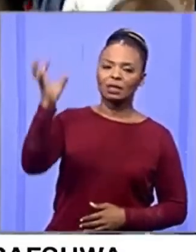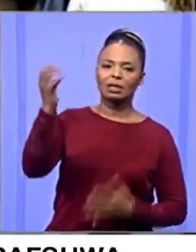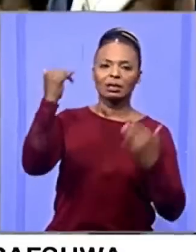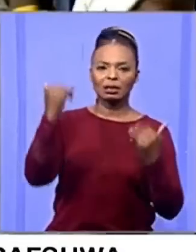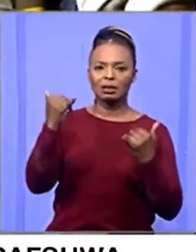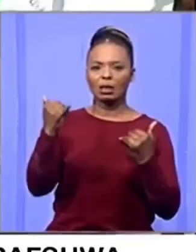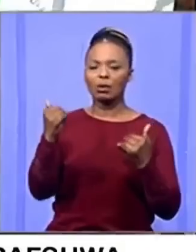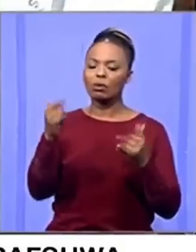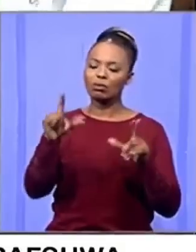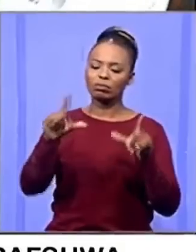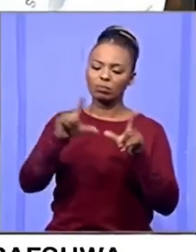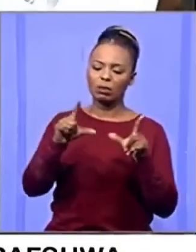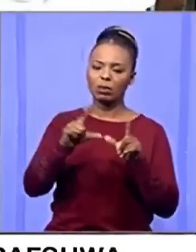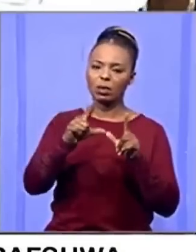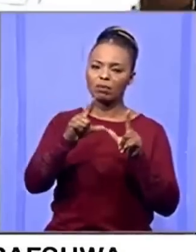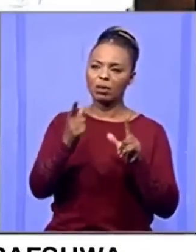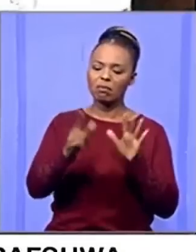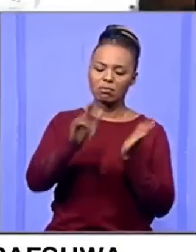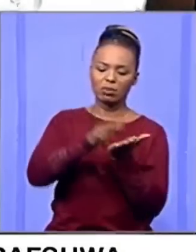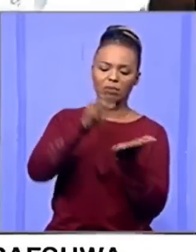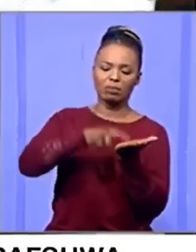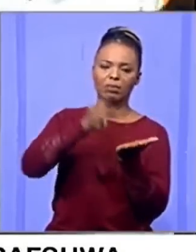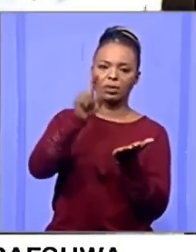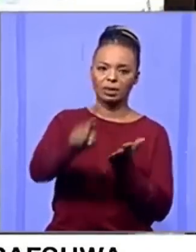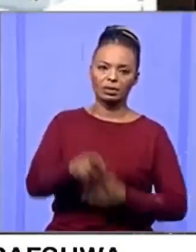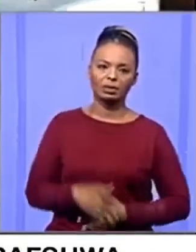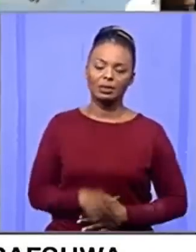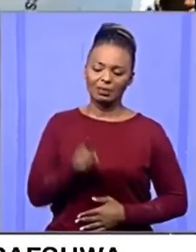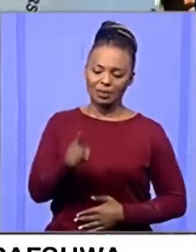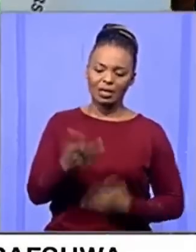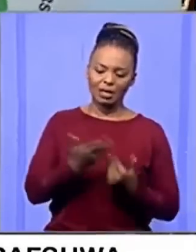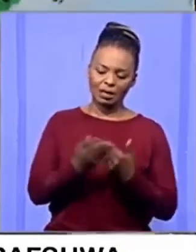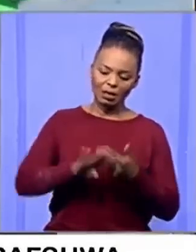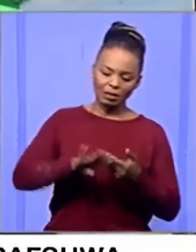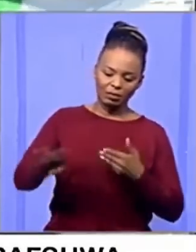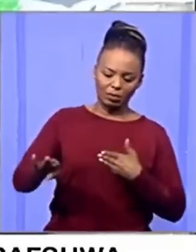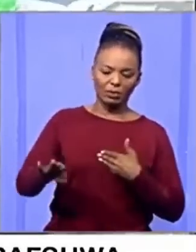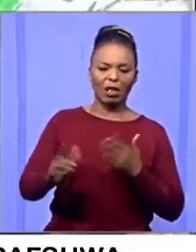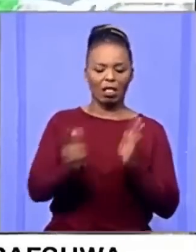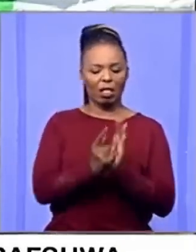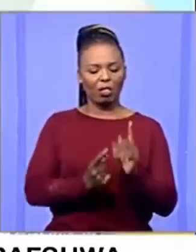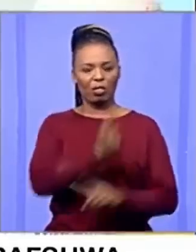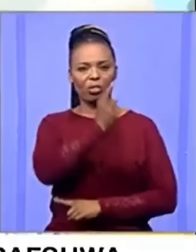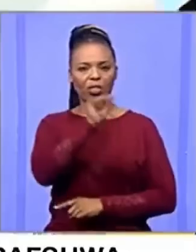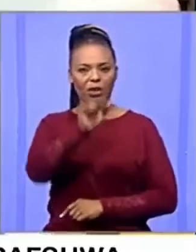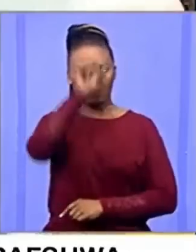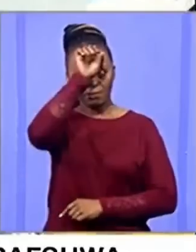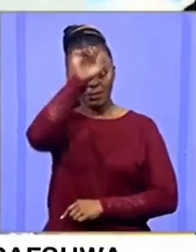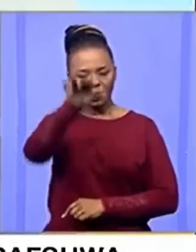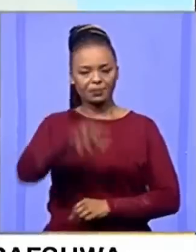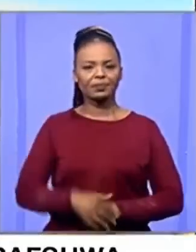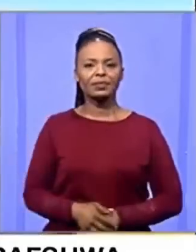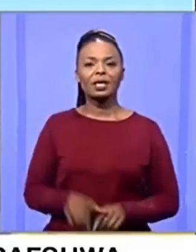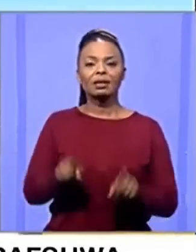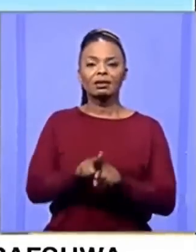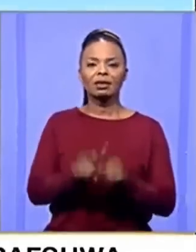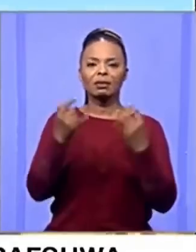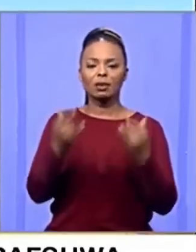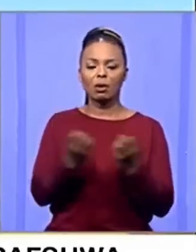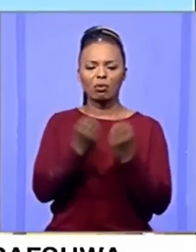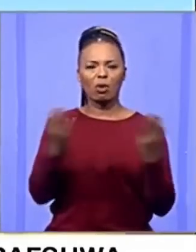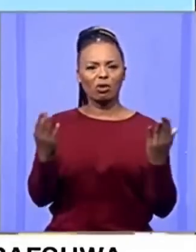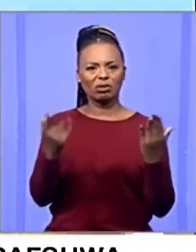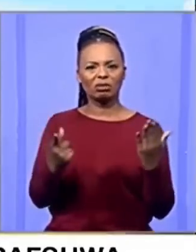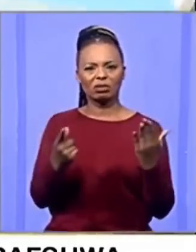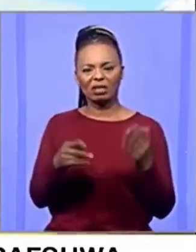tlasa taolo. E dumela hore sena se tla thusa ho thibela ho rafa ho seng molaong le sekgahla se phahameng sa ditlolo tsa